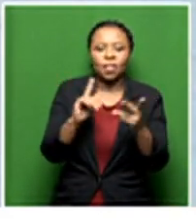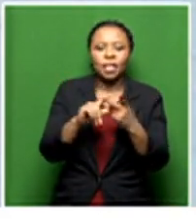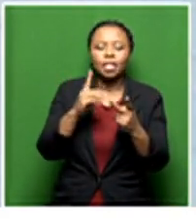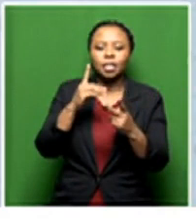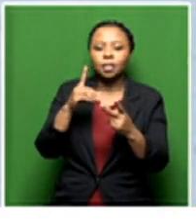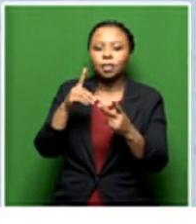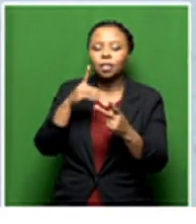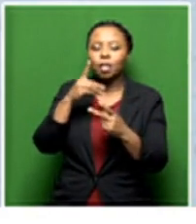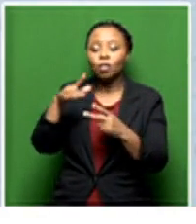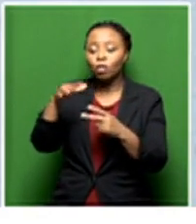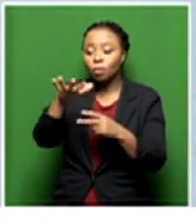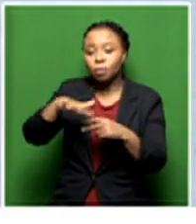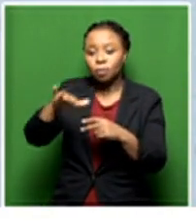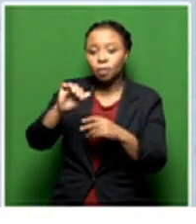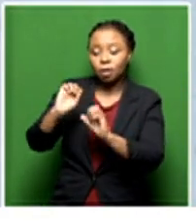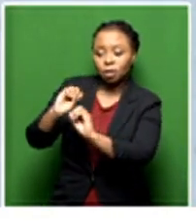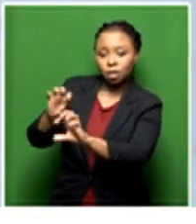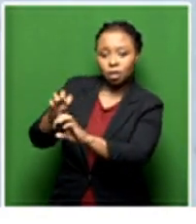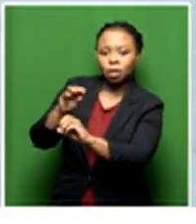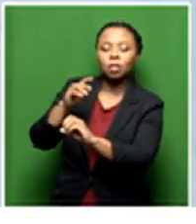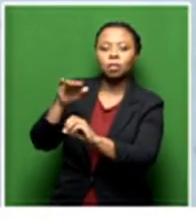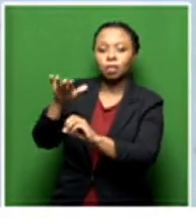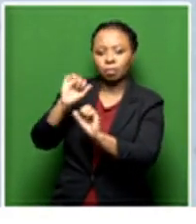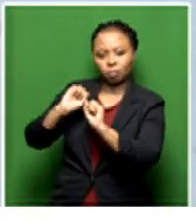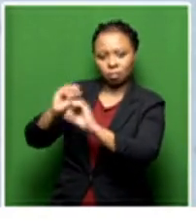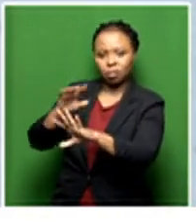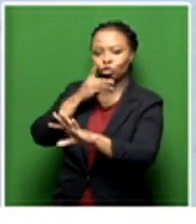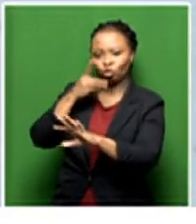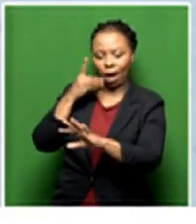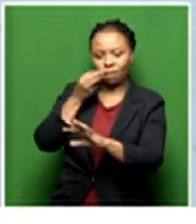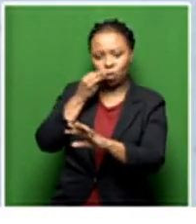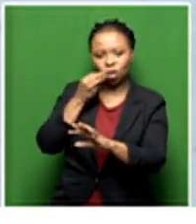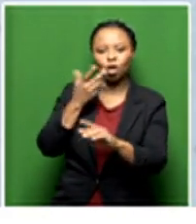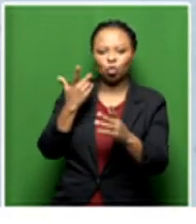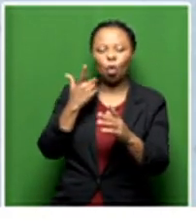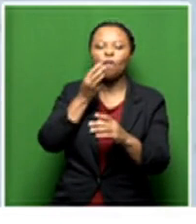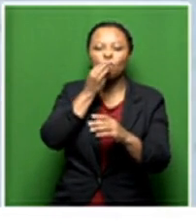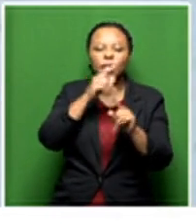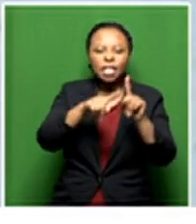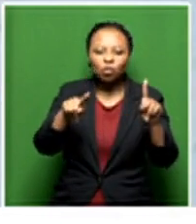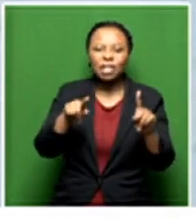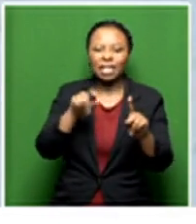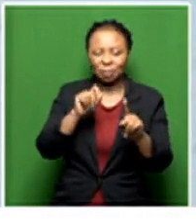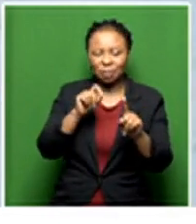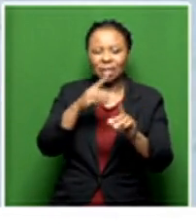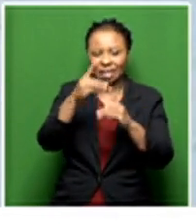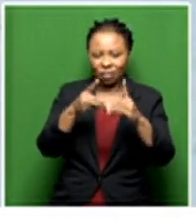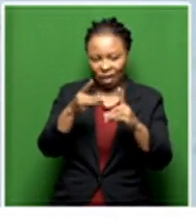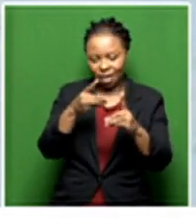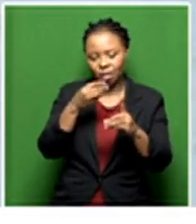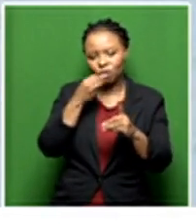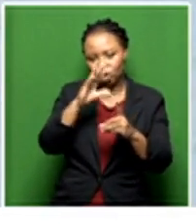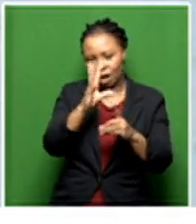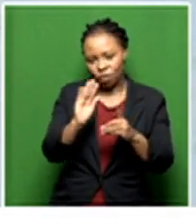our food. Those are the things really that define what African cuisine is. And then lastly and most